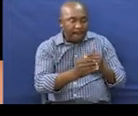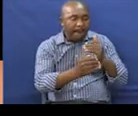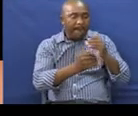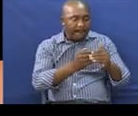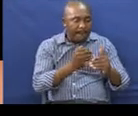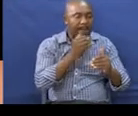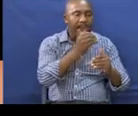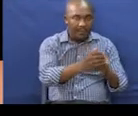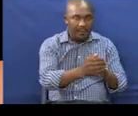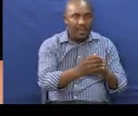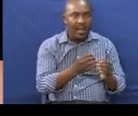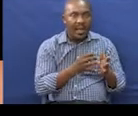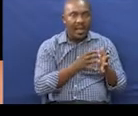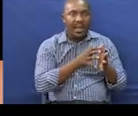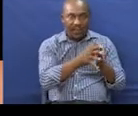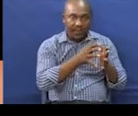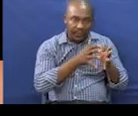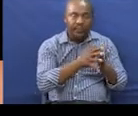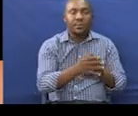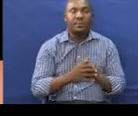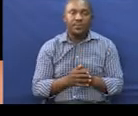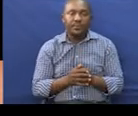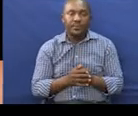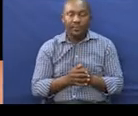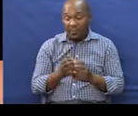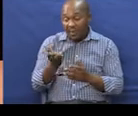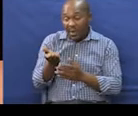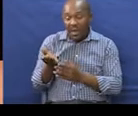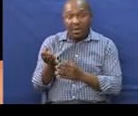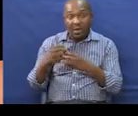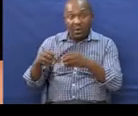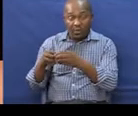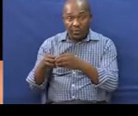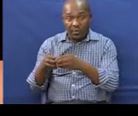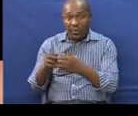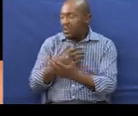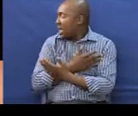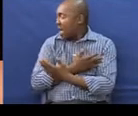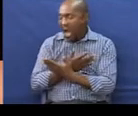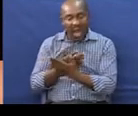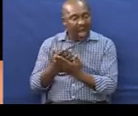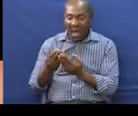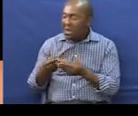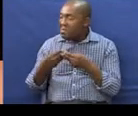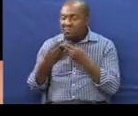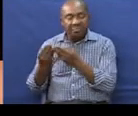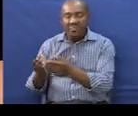test. Another group or another category of food test is unguided.